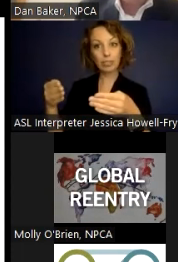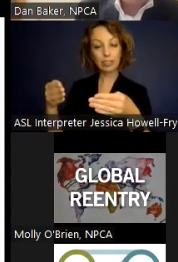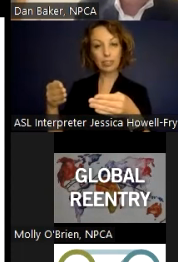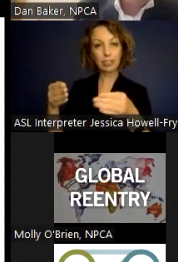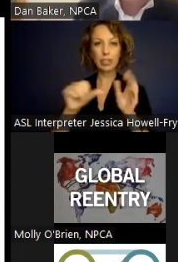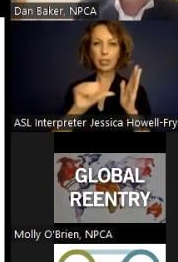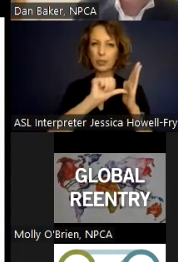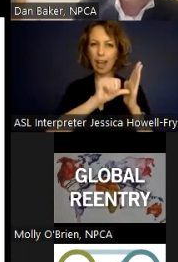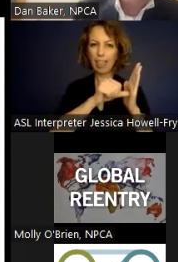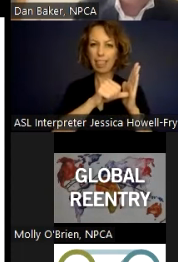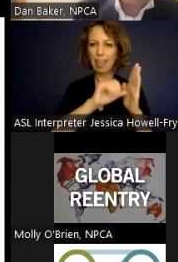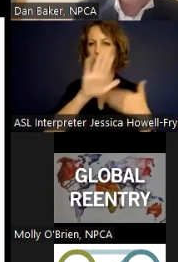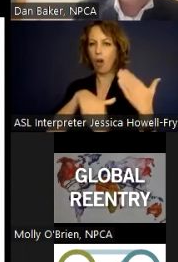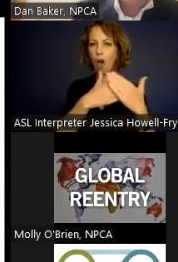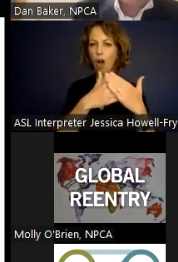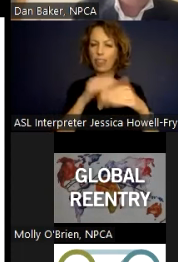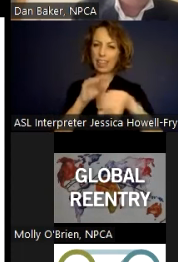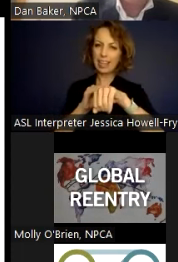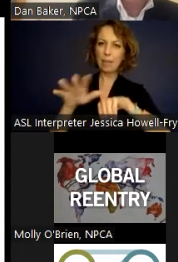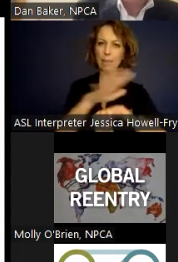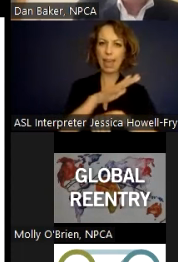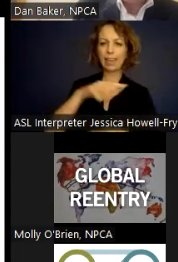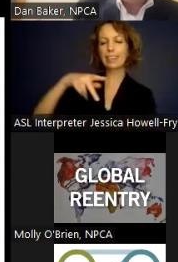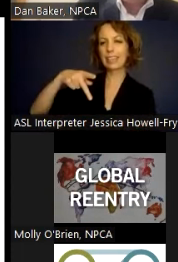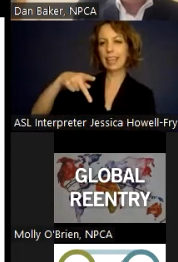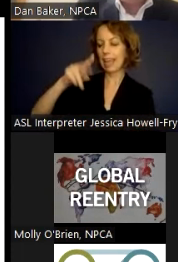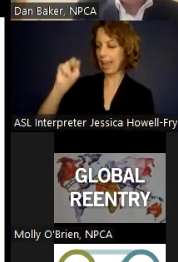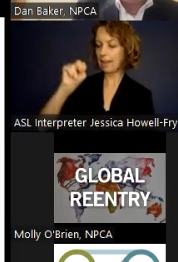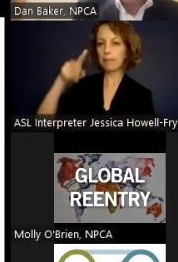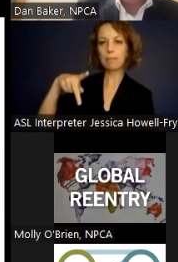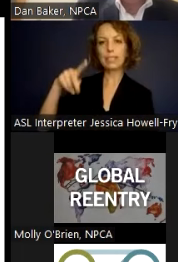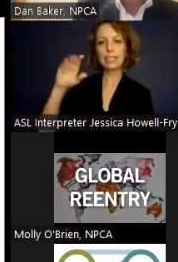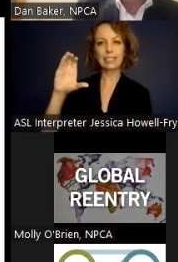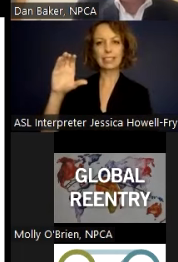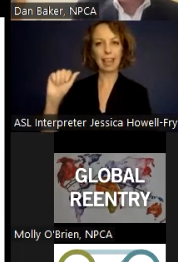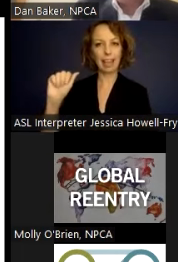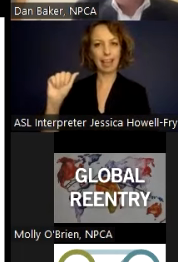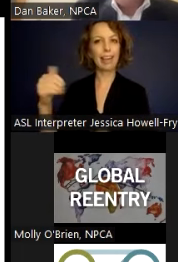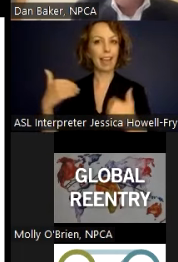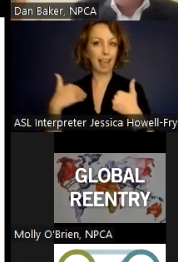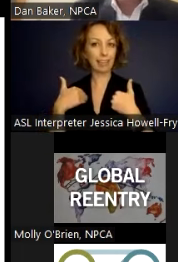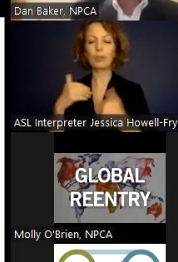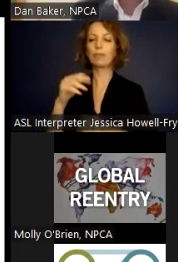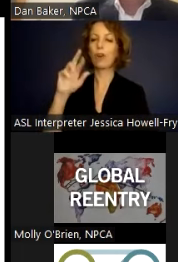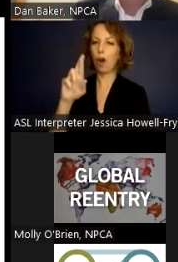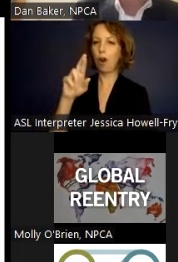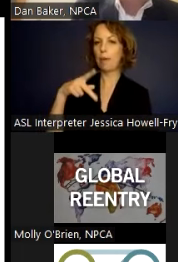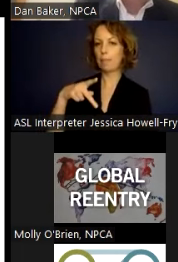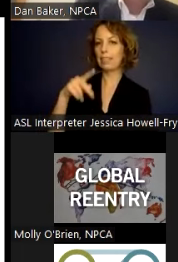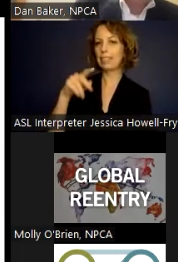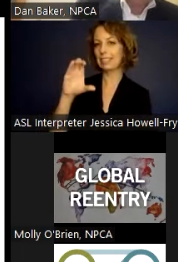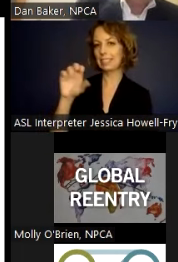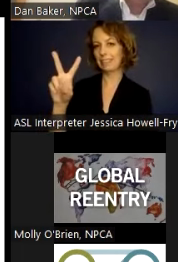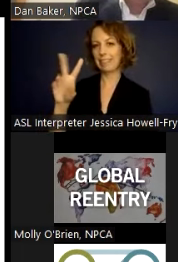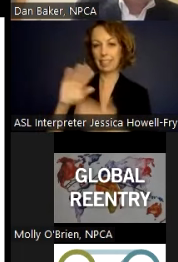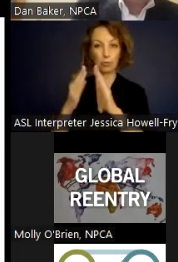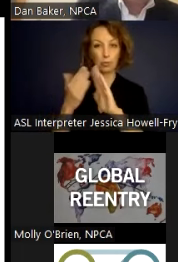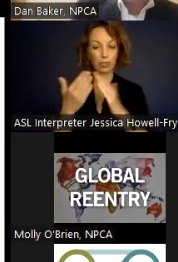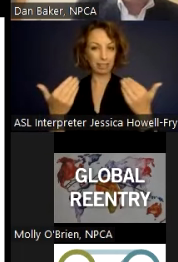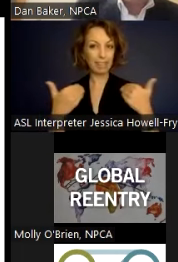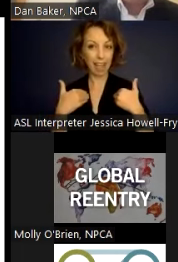lot of the impact that MPCA has, that the RPCV community has, rather,